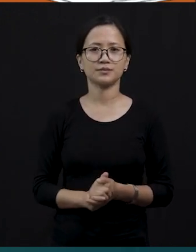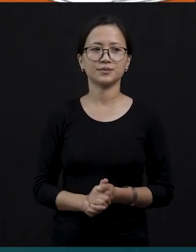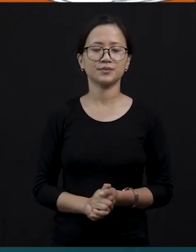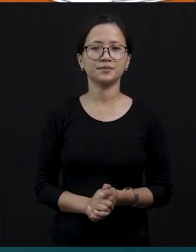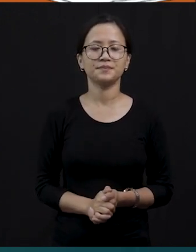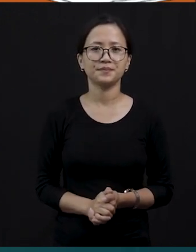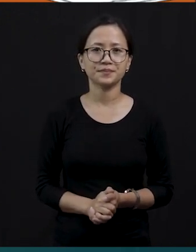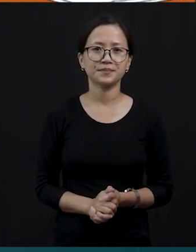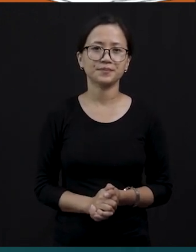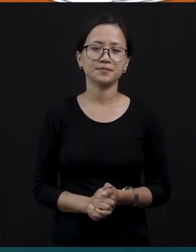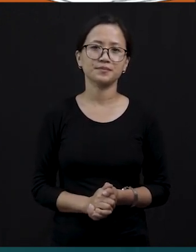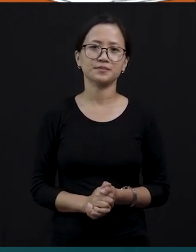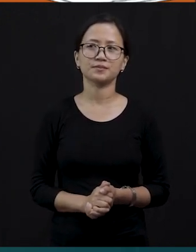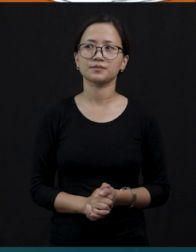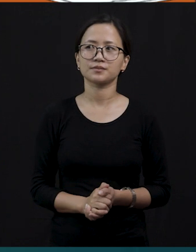3,613, right?